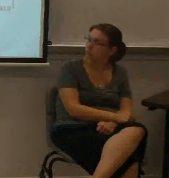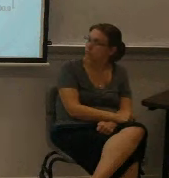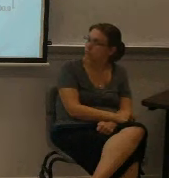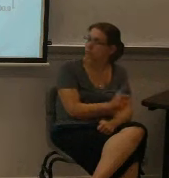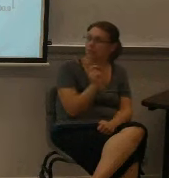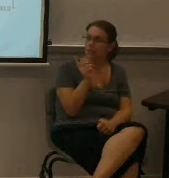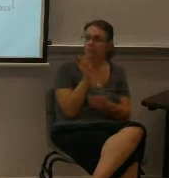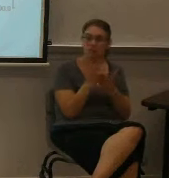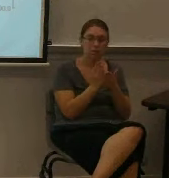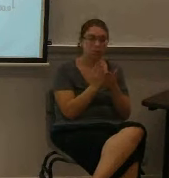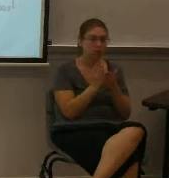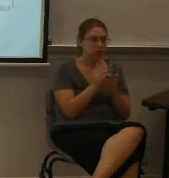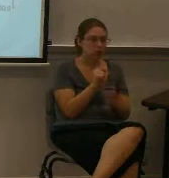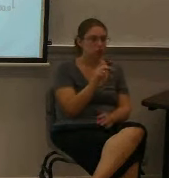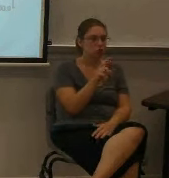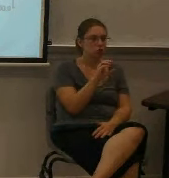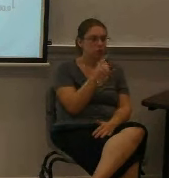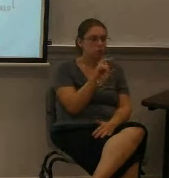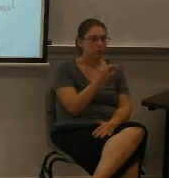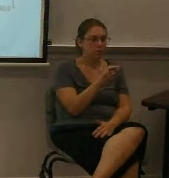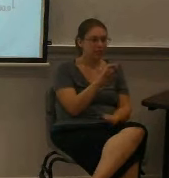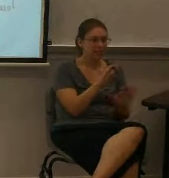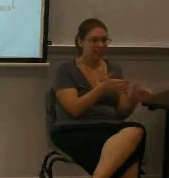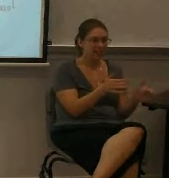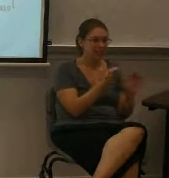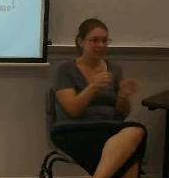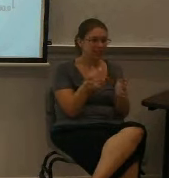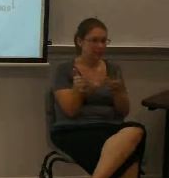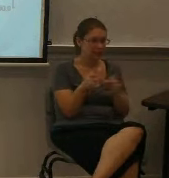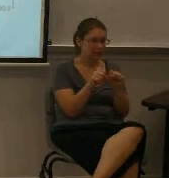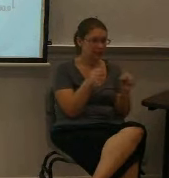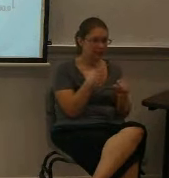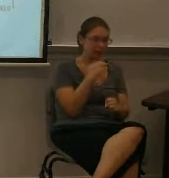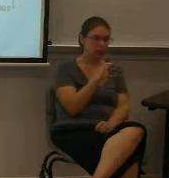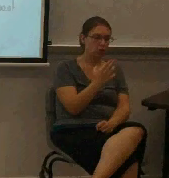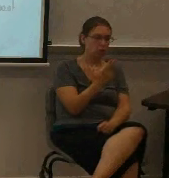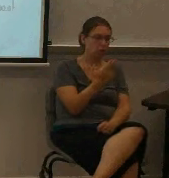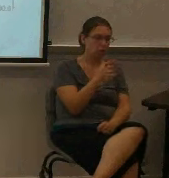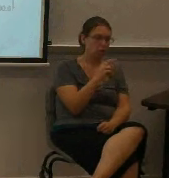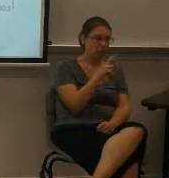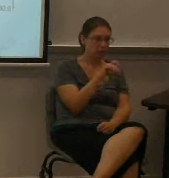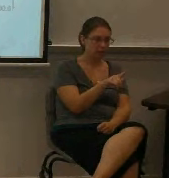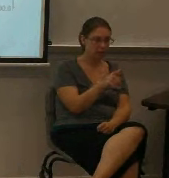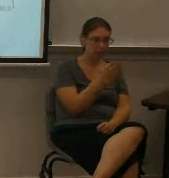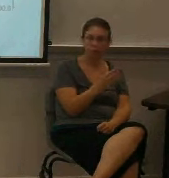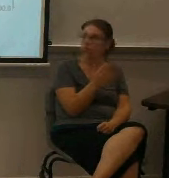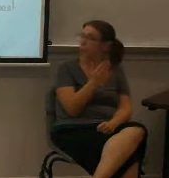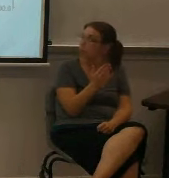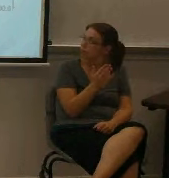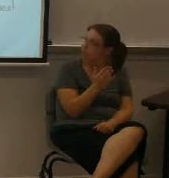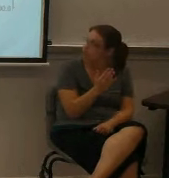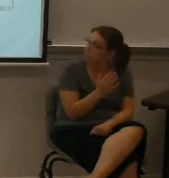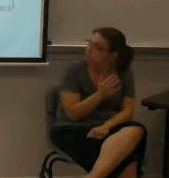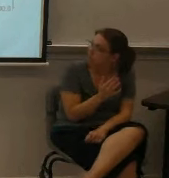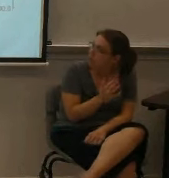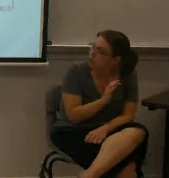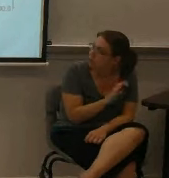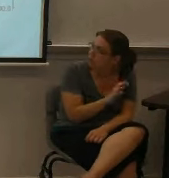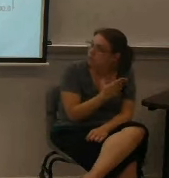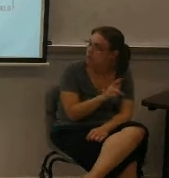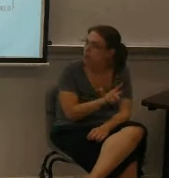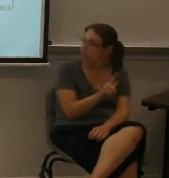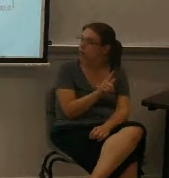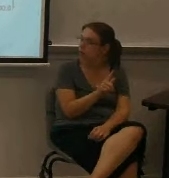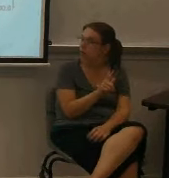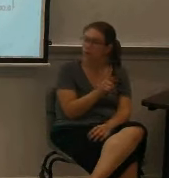So here's some trophic classification systems. And we have chlorophyll here. And this is the